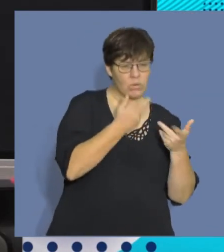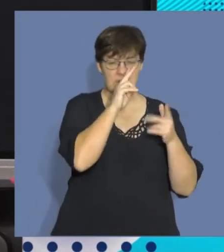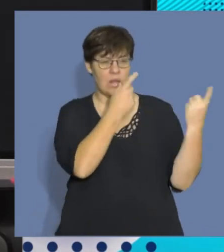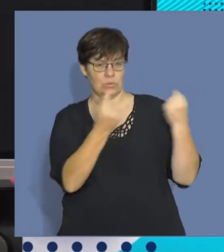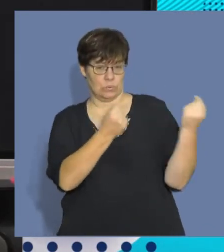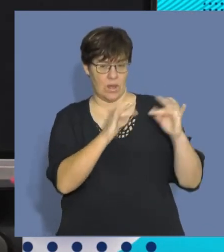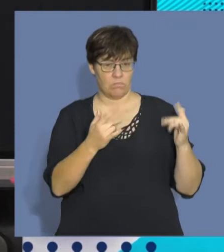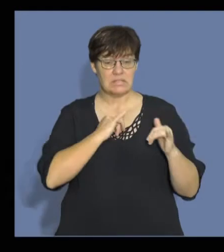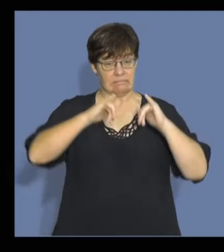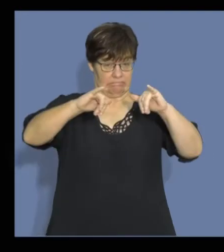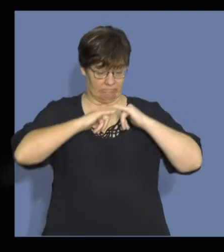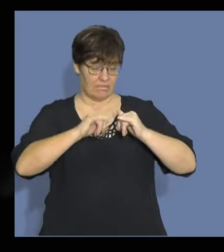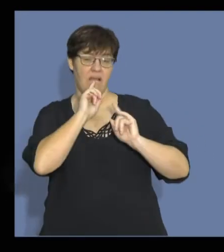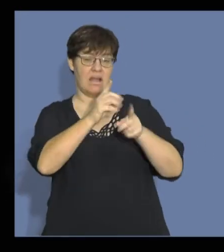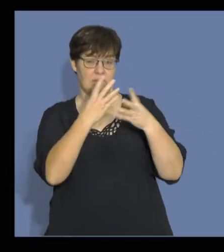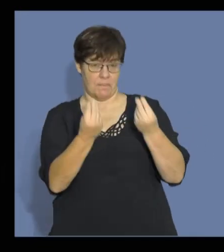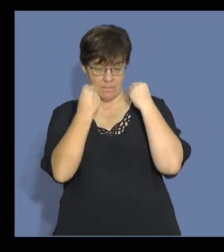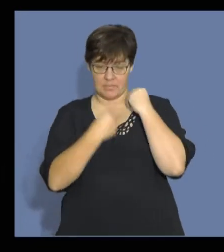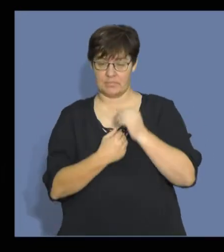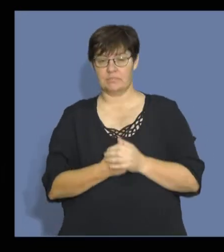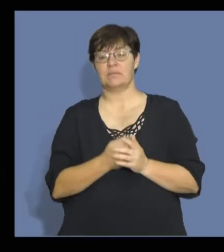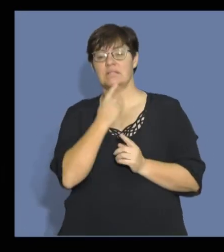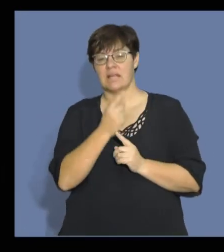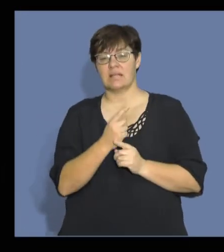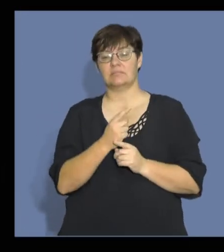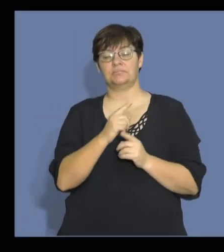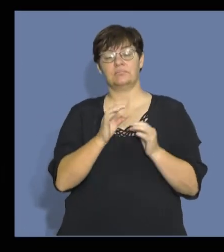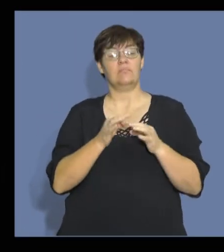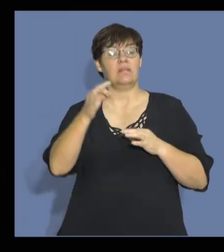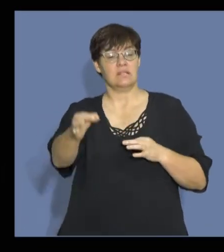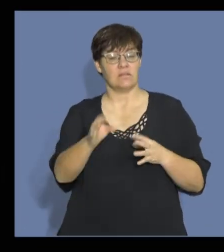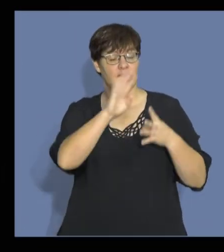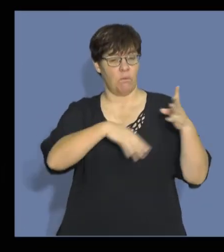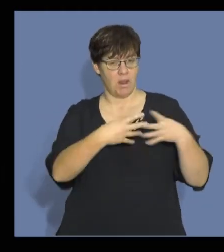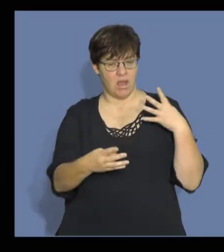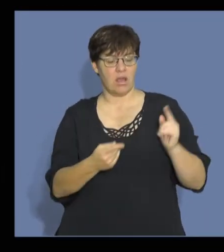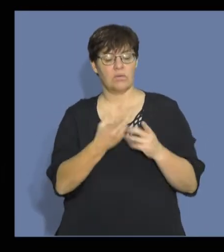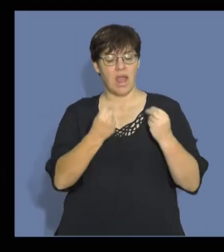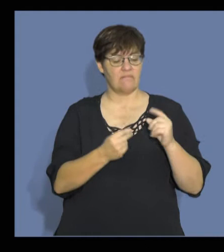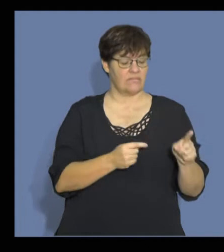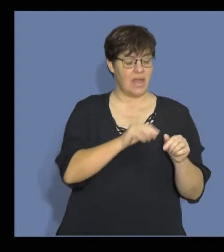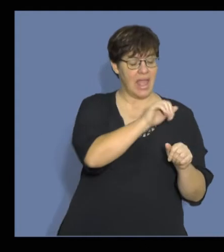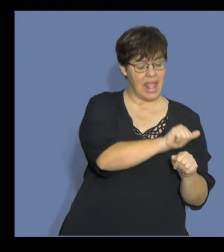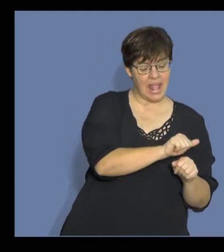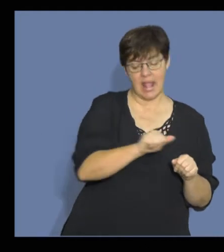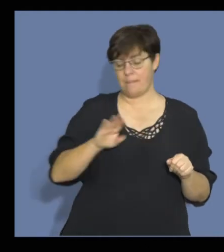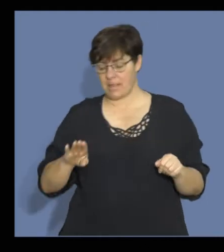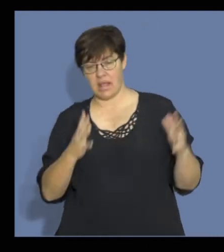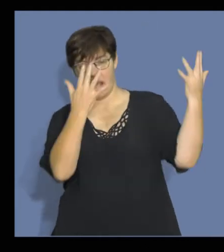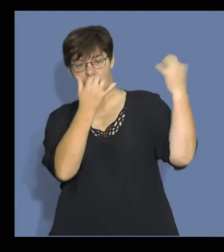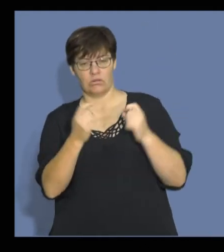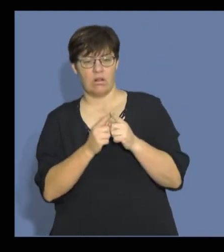out. So here they've said, use the distance formula to calculate the distance between point A and point